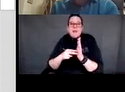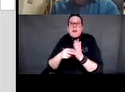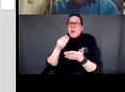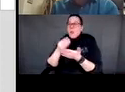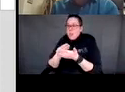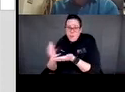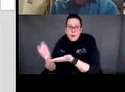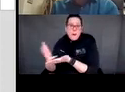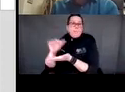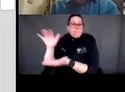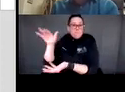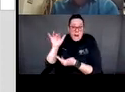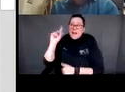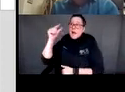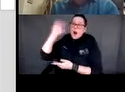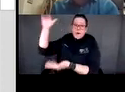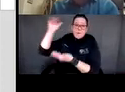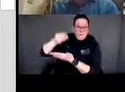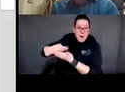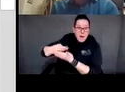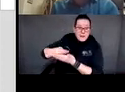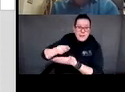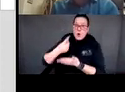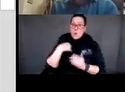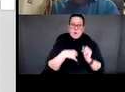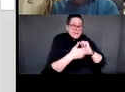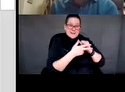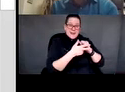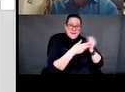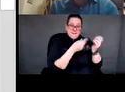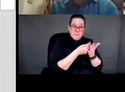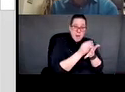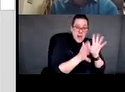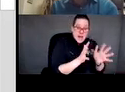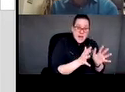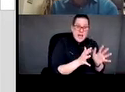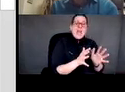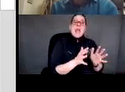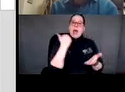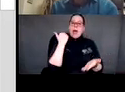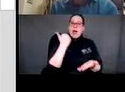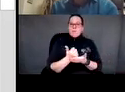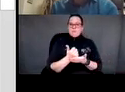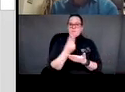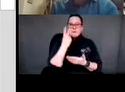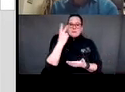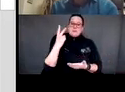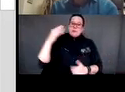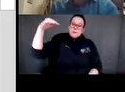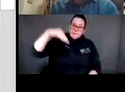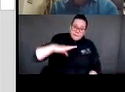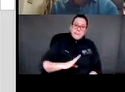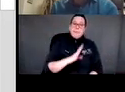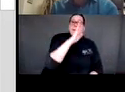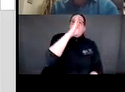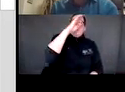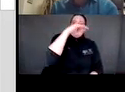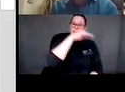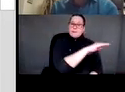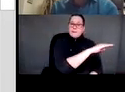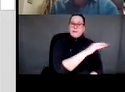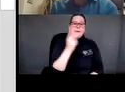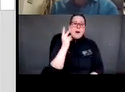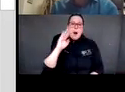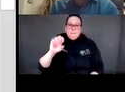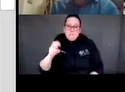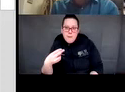in, including from the government, all the austerity measures we did on the cost side. So we actually did pretty well compared to budget. And you can see really March and April,